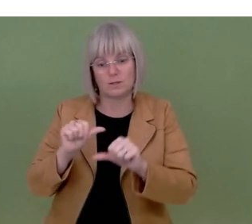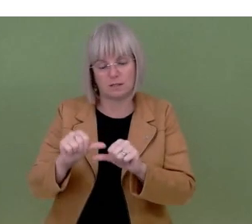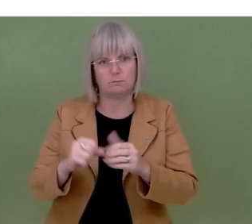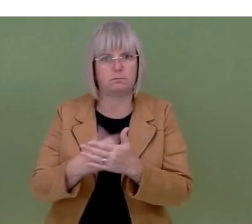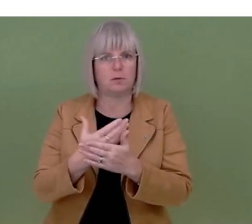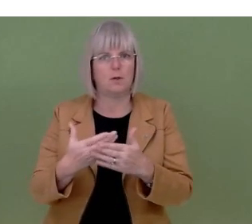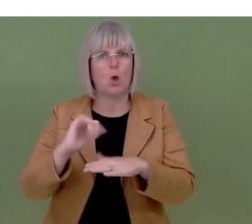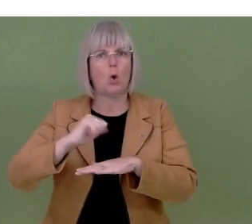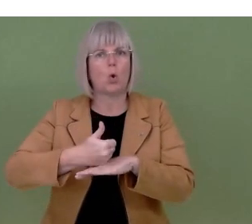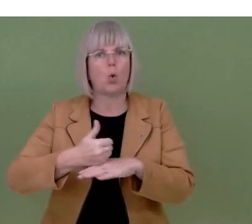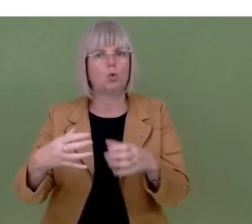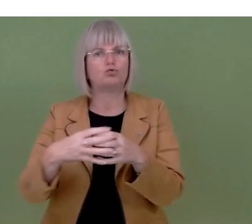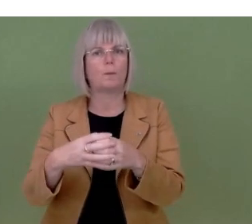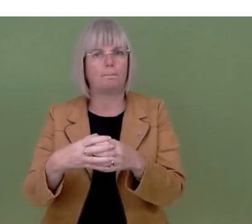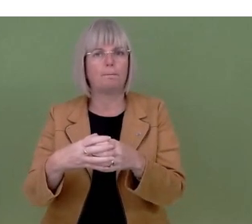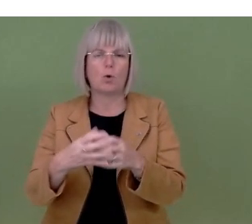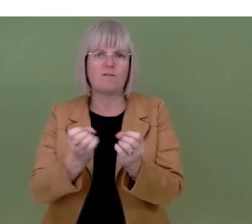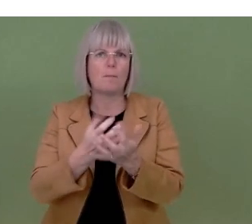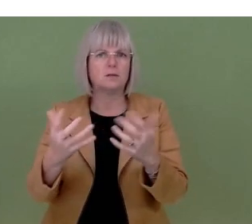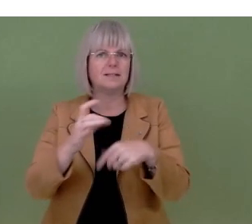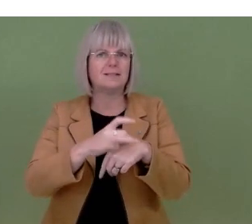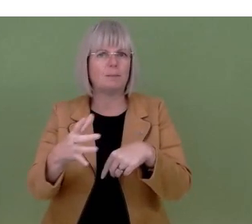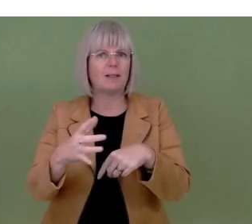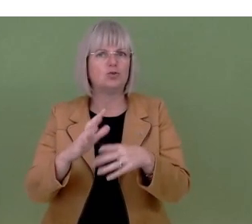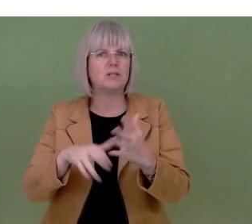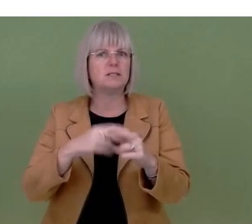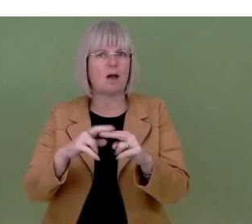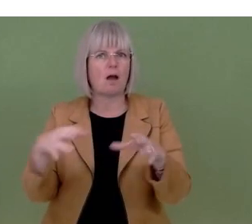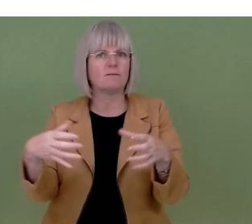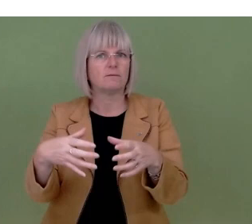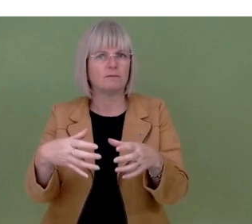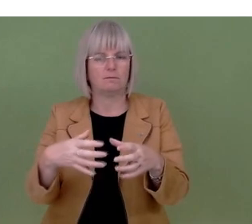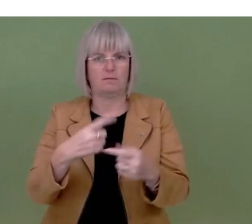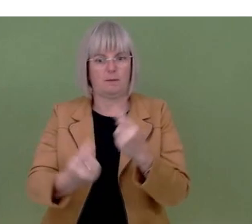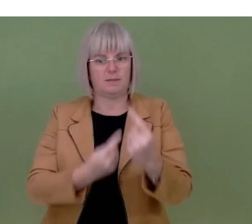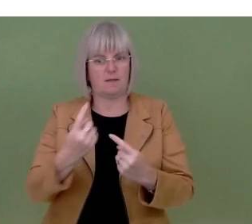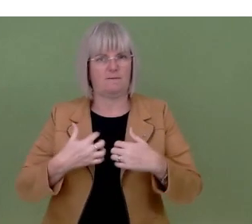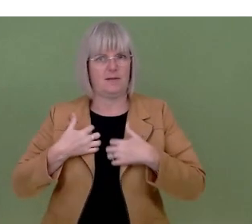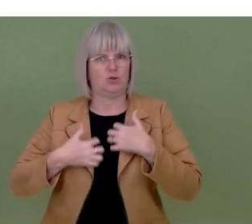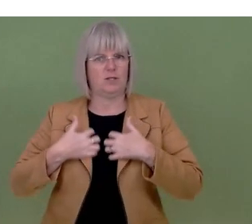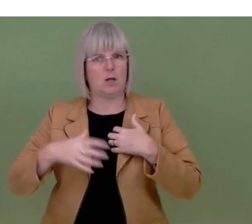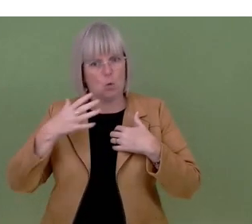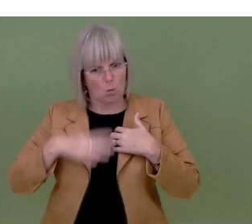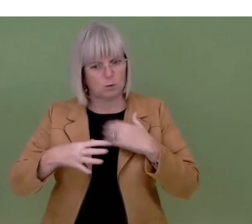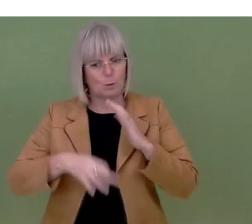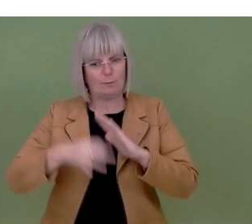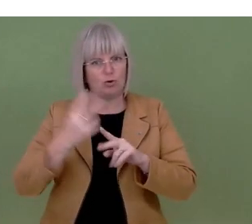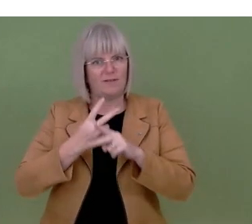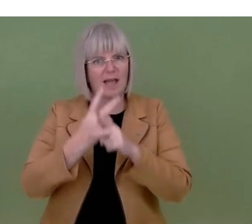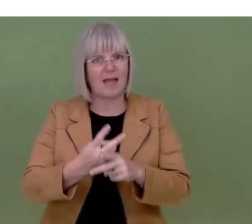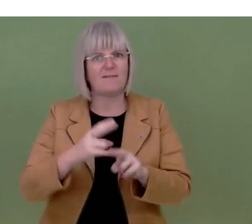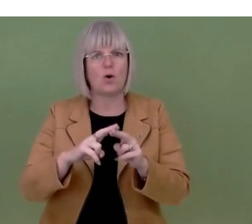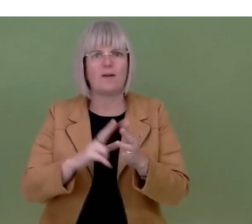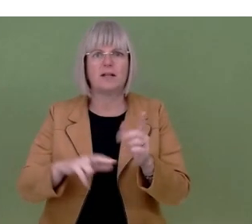staff across the mental health and the acute trust who were interested in improving care for FND. And on the back of